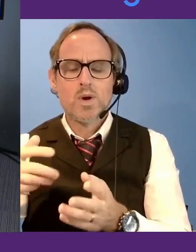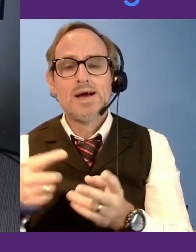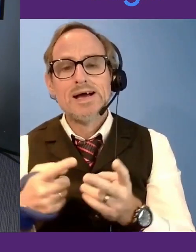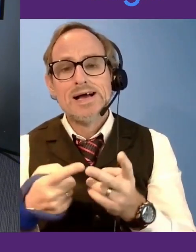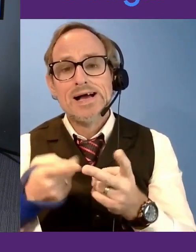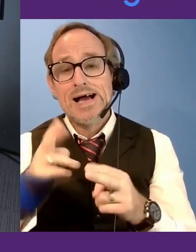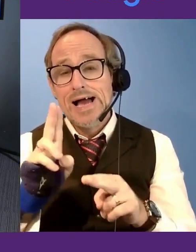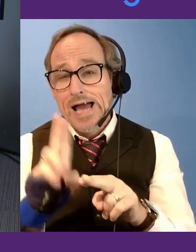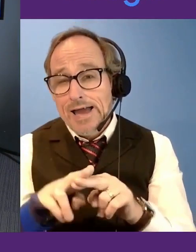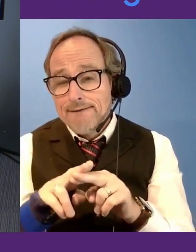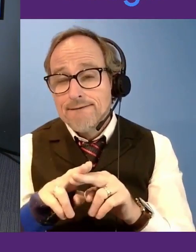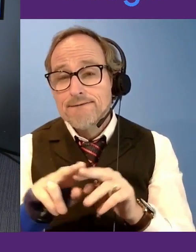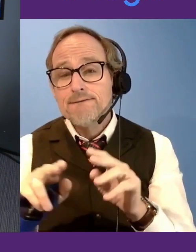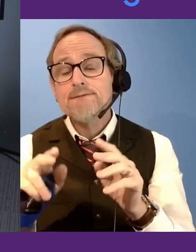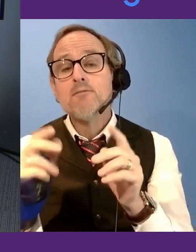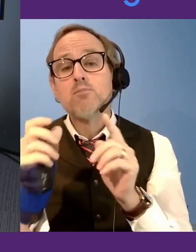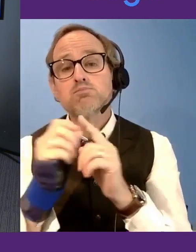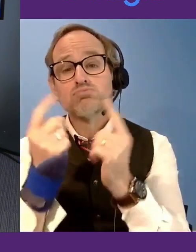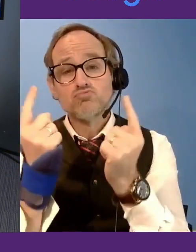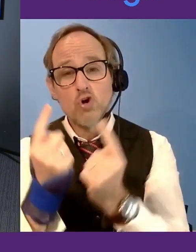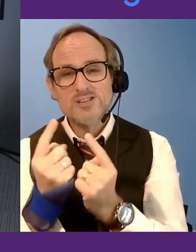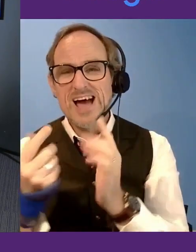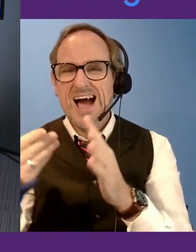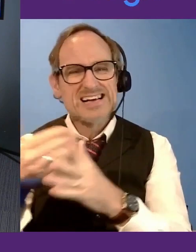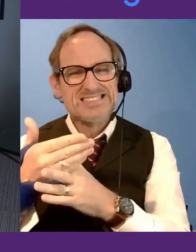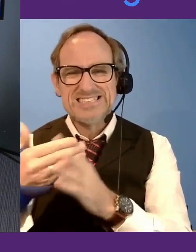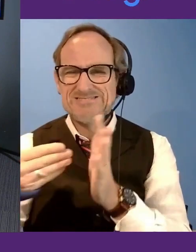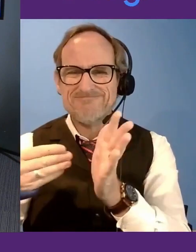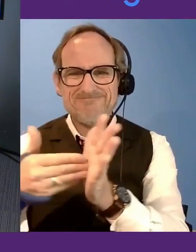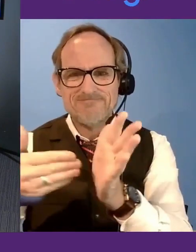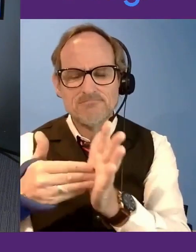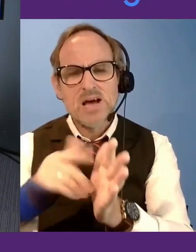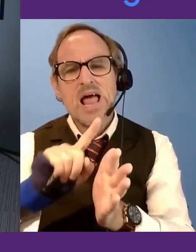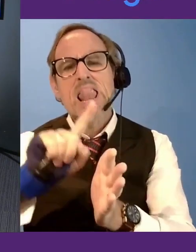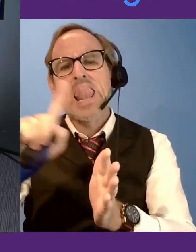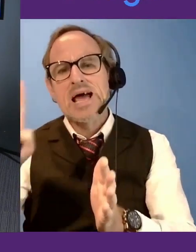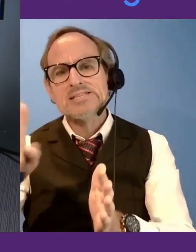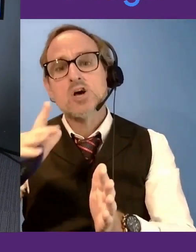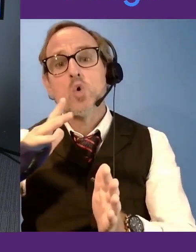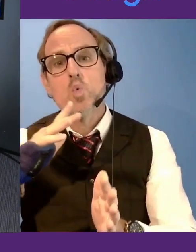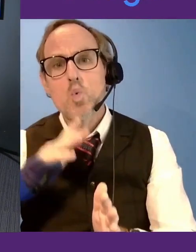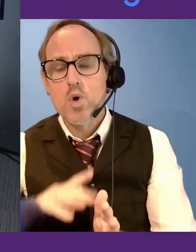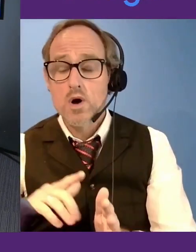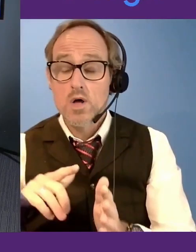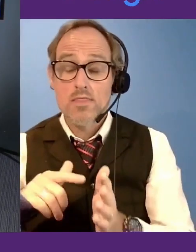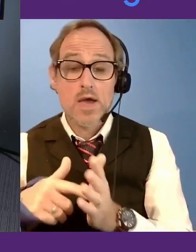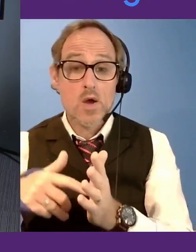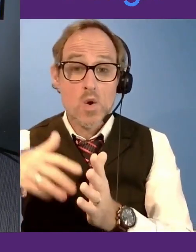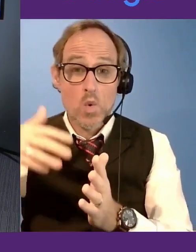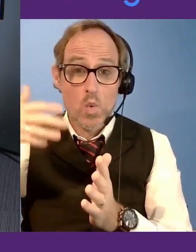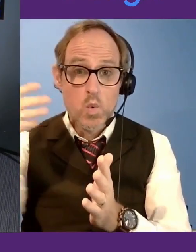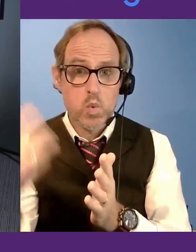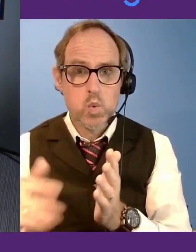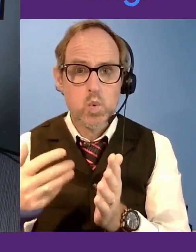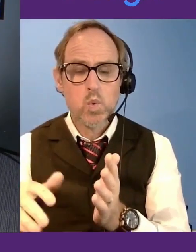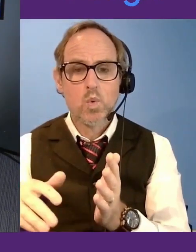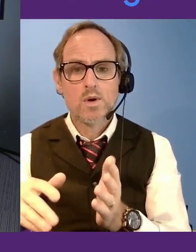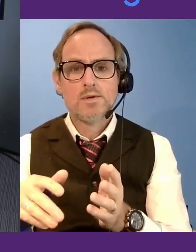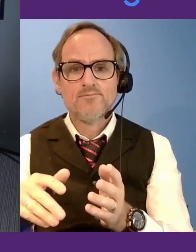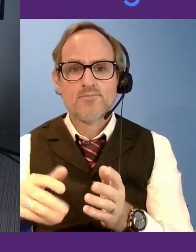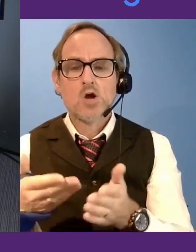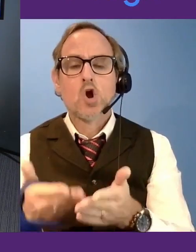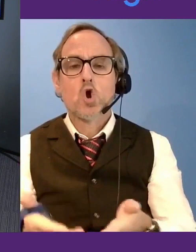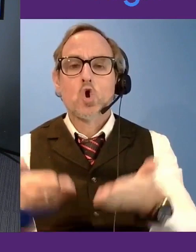after the fact. Retrofitting it is expensive. So yeah, that's another one. It'll cost you more if you don't get it